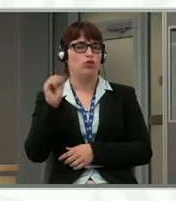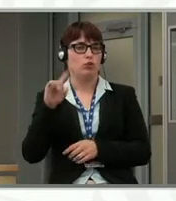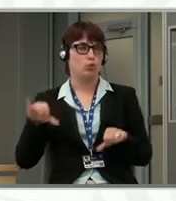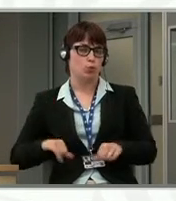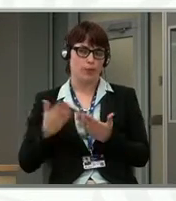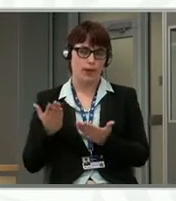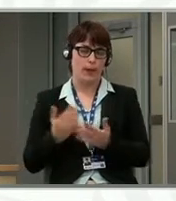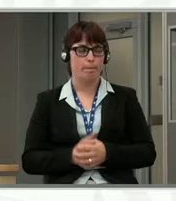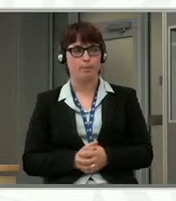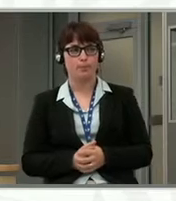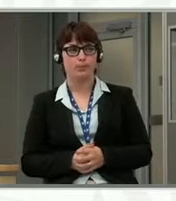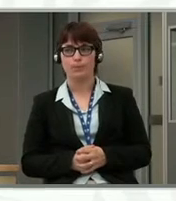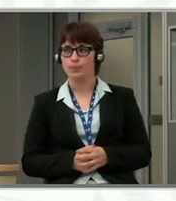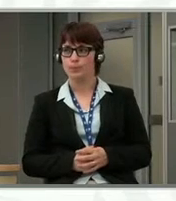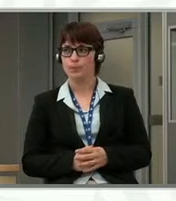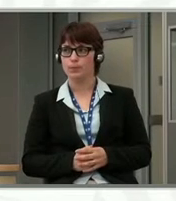to Aija Barča.